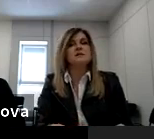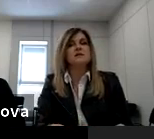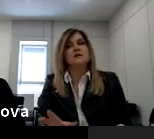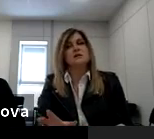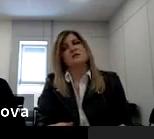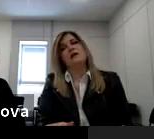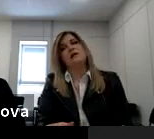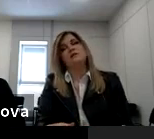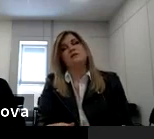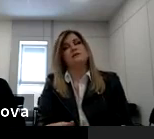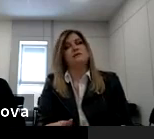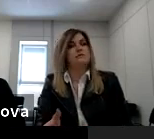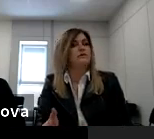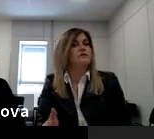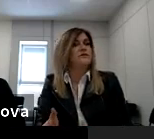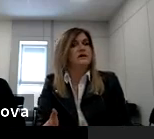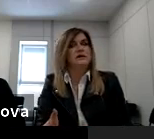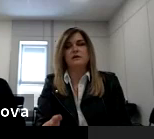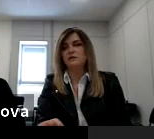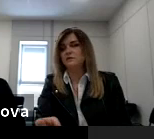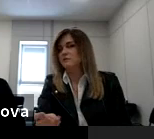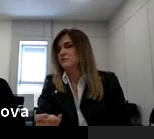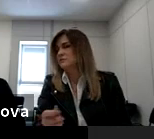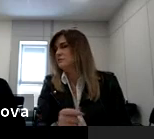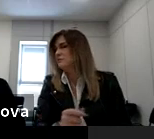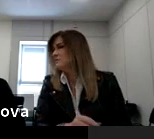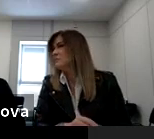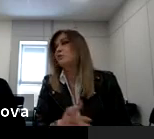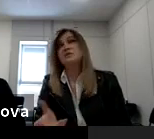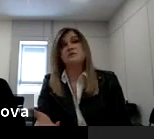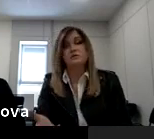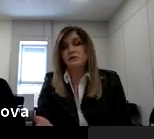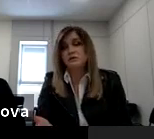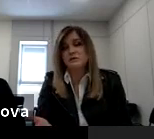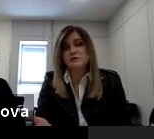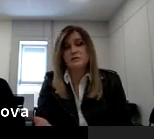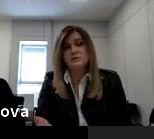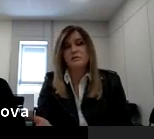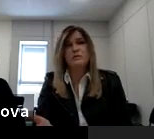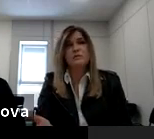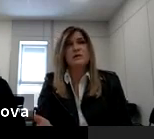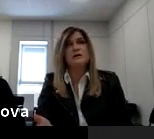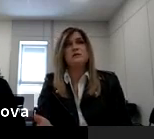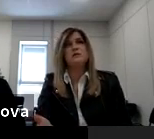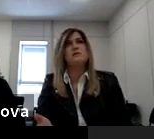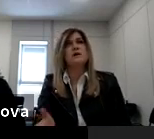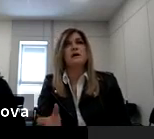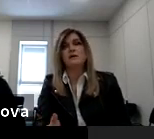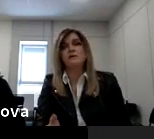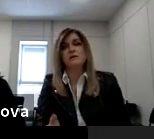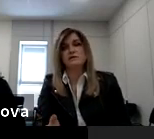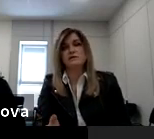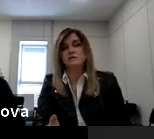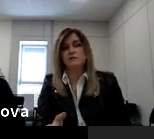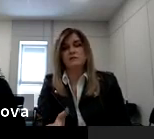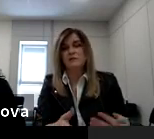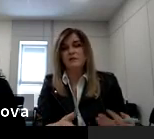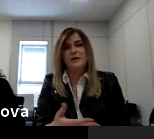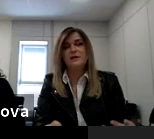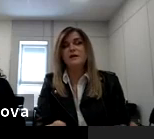use laces inside of the pools, for instance, swimming pools, yes, or other